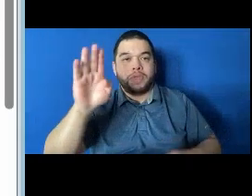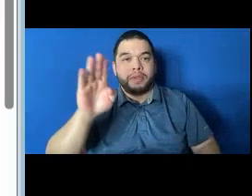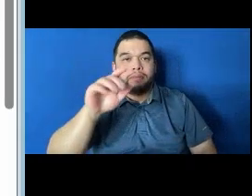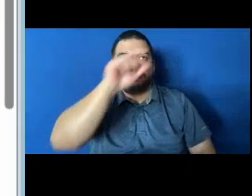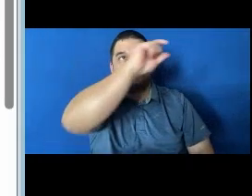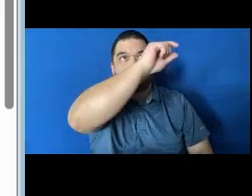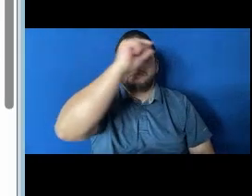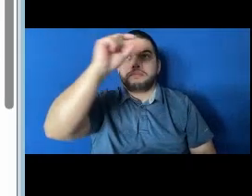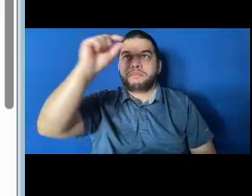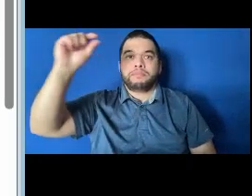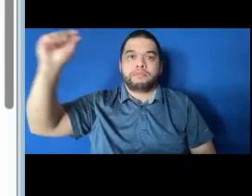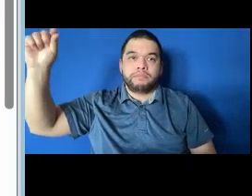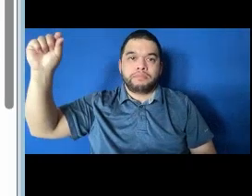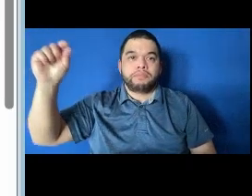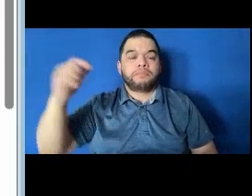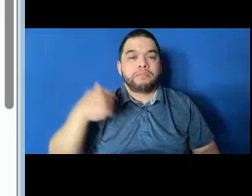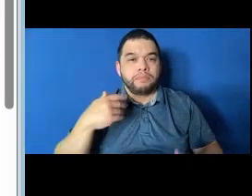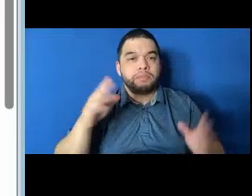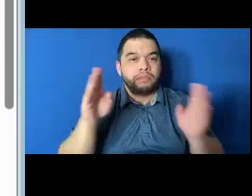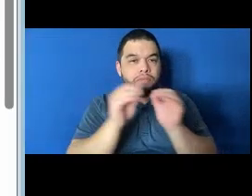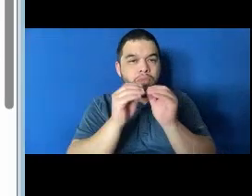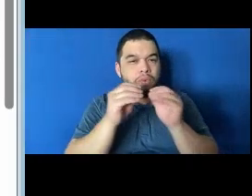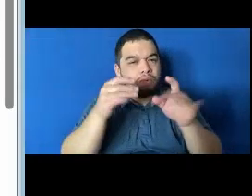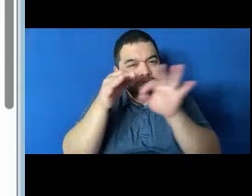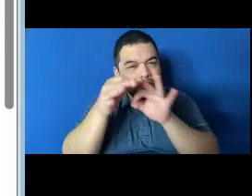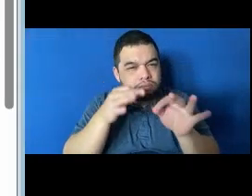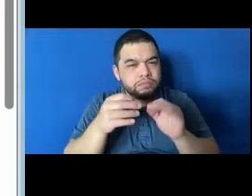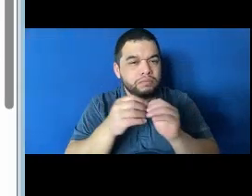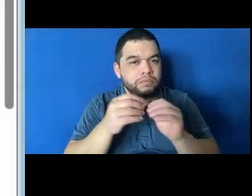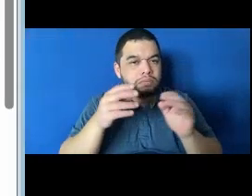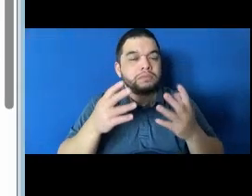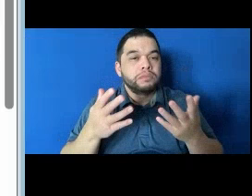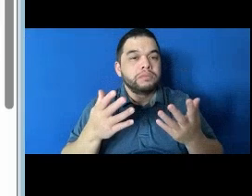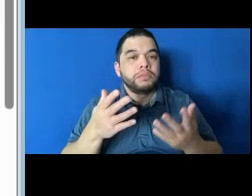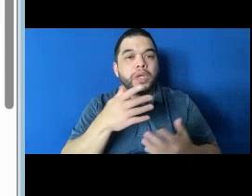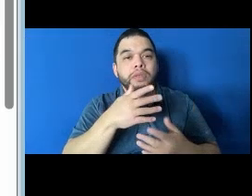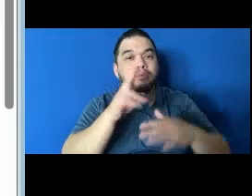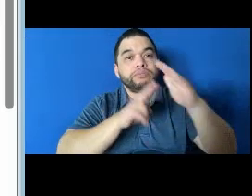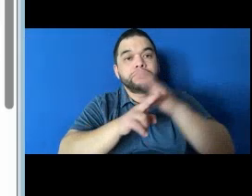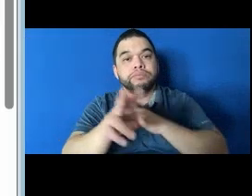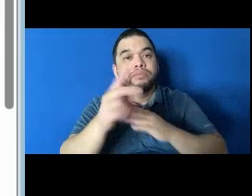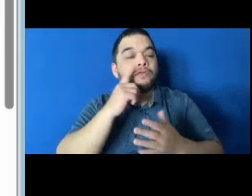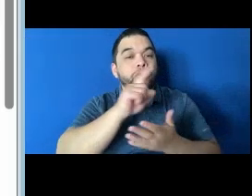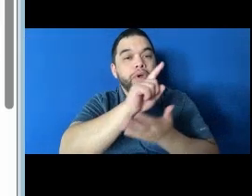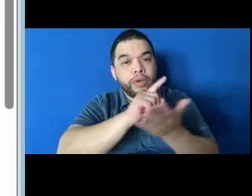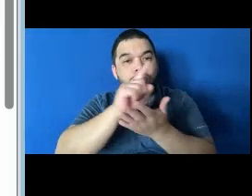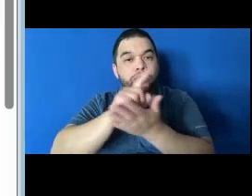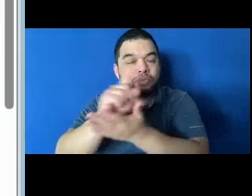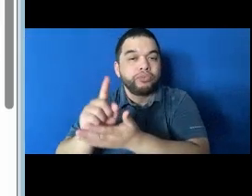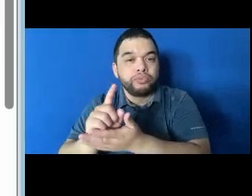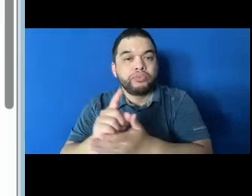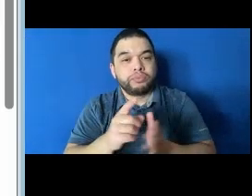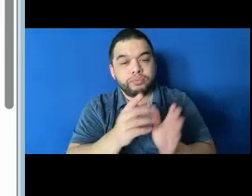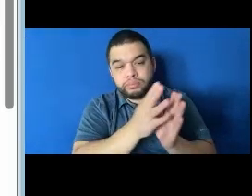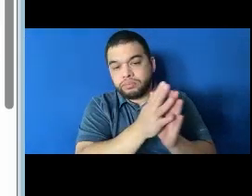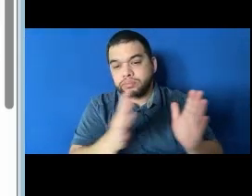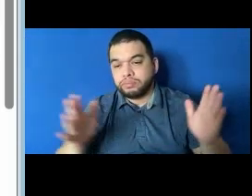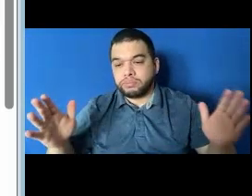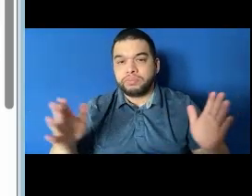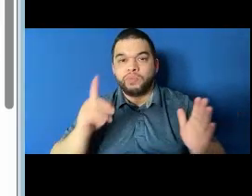have maybe a more reduced version or more detailed, and here hourly through the